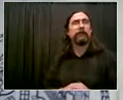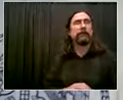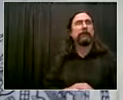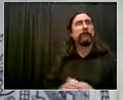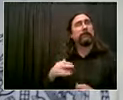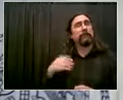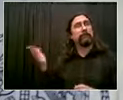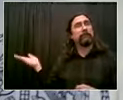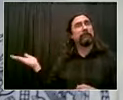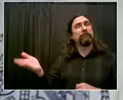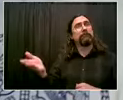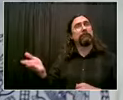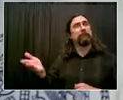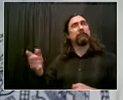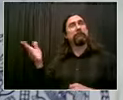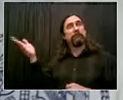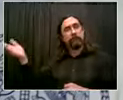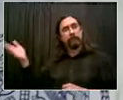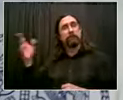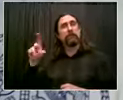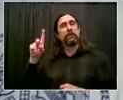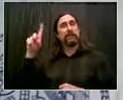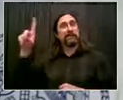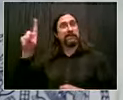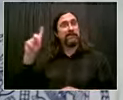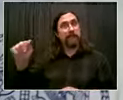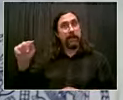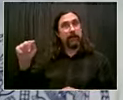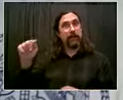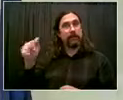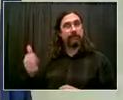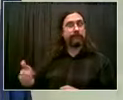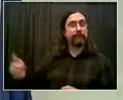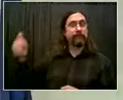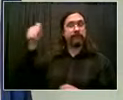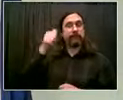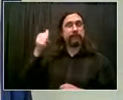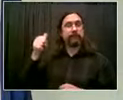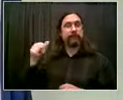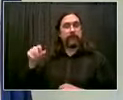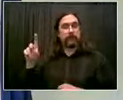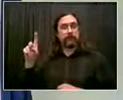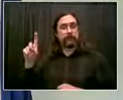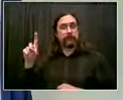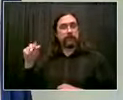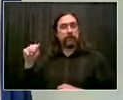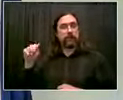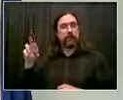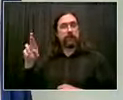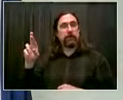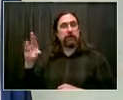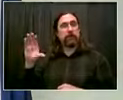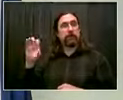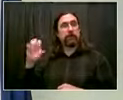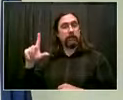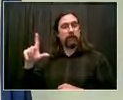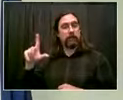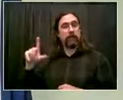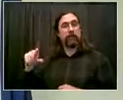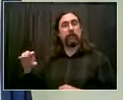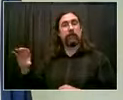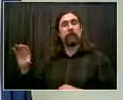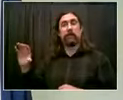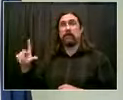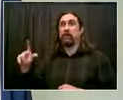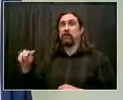Good morning, Mr. Mayor. Thank you so much for having me. First and foremost, I would like to send my condolences, my